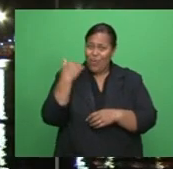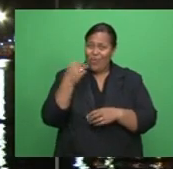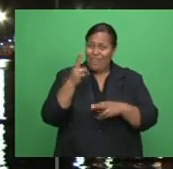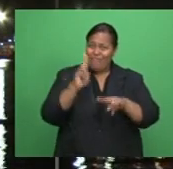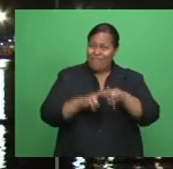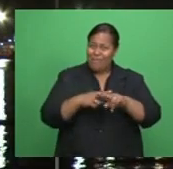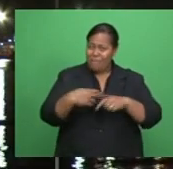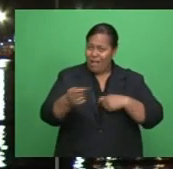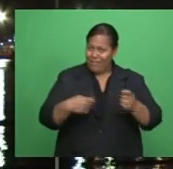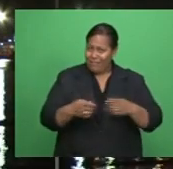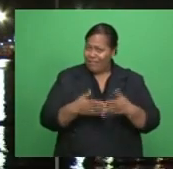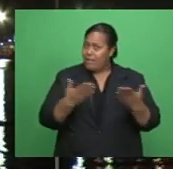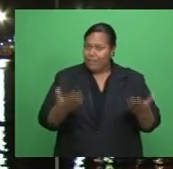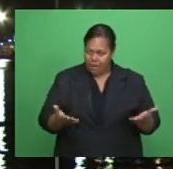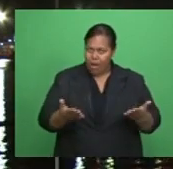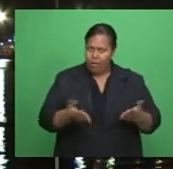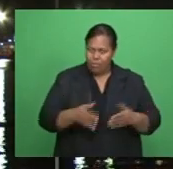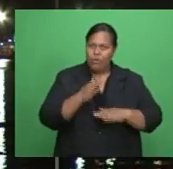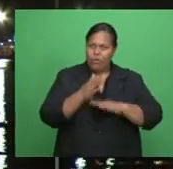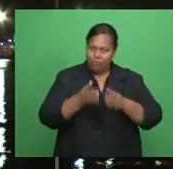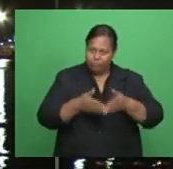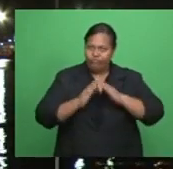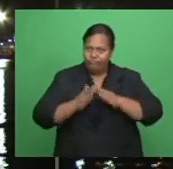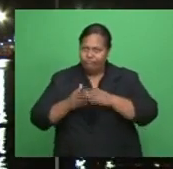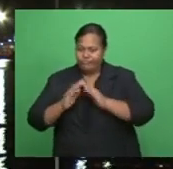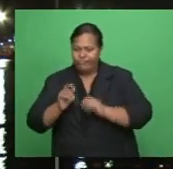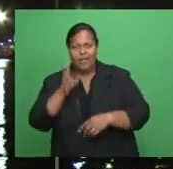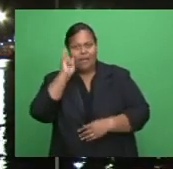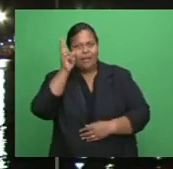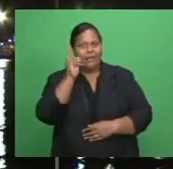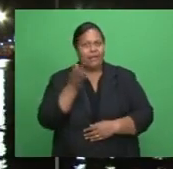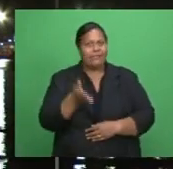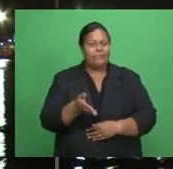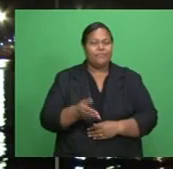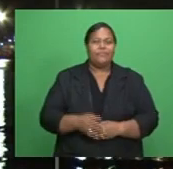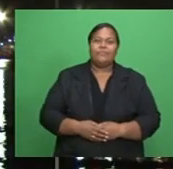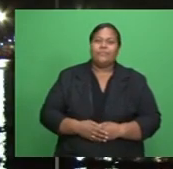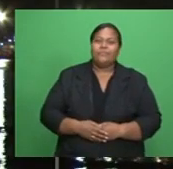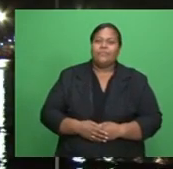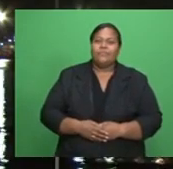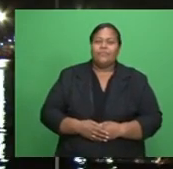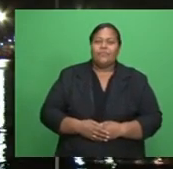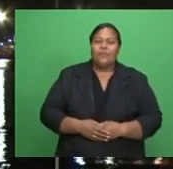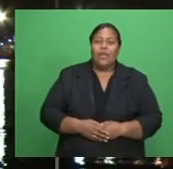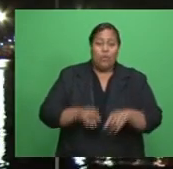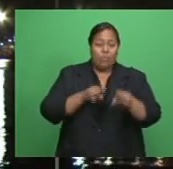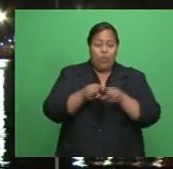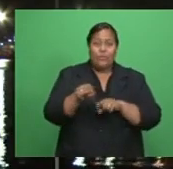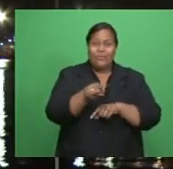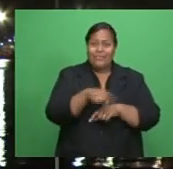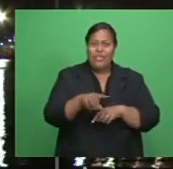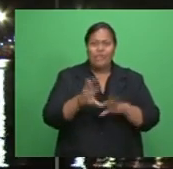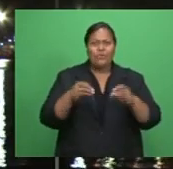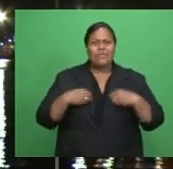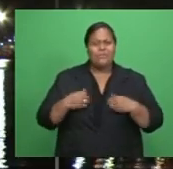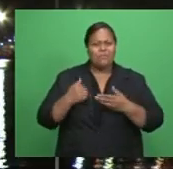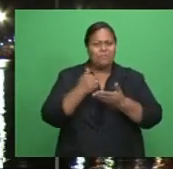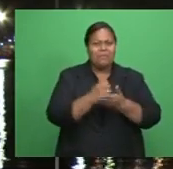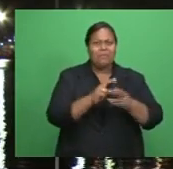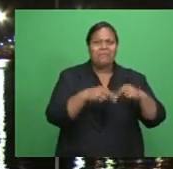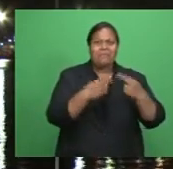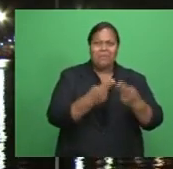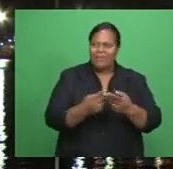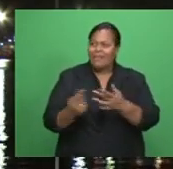vendors who are slowly picking up the pieces. Apinisa Wangarandova reports most of them received support from family and fellow vendors